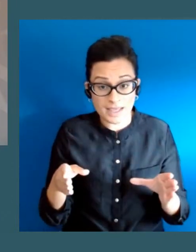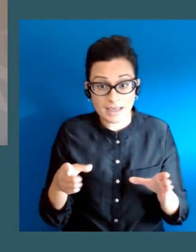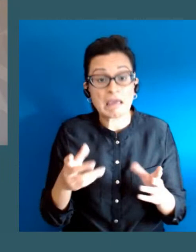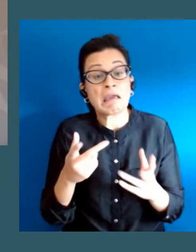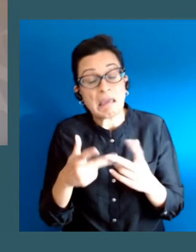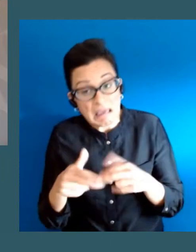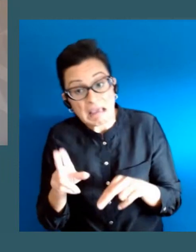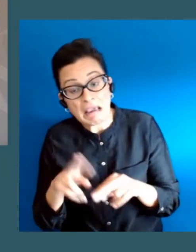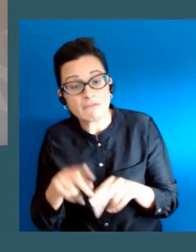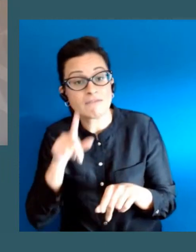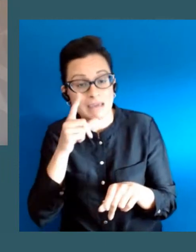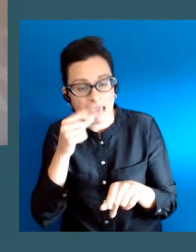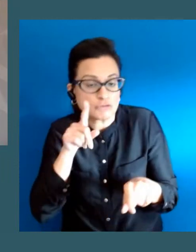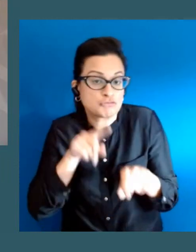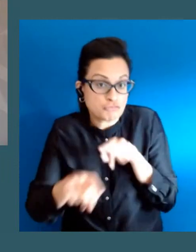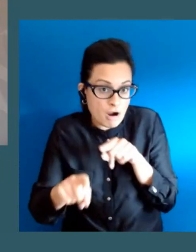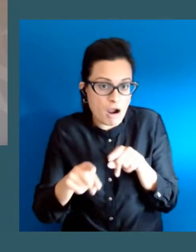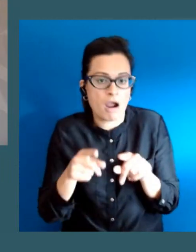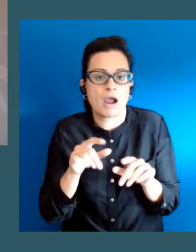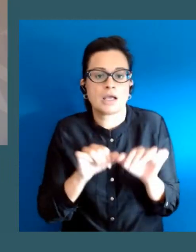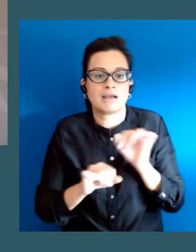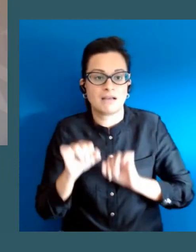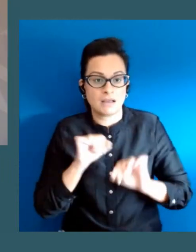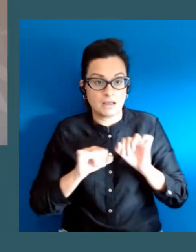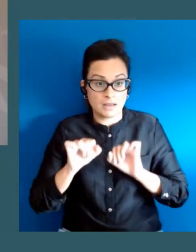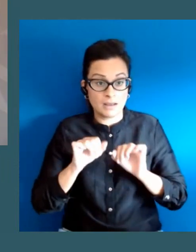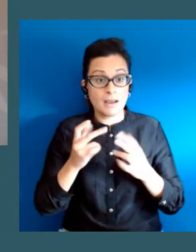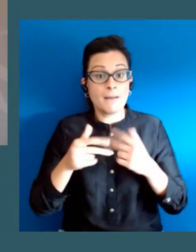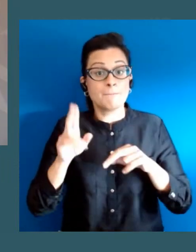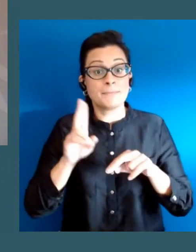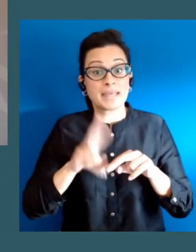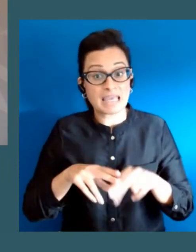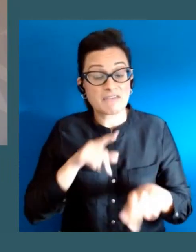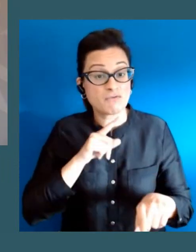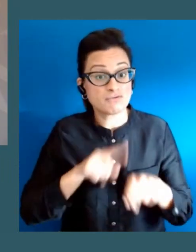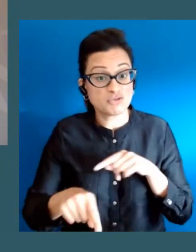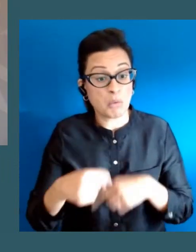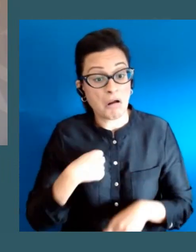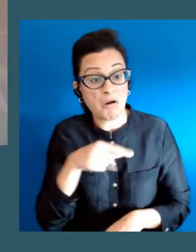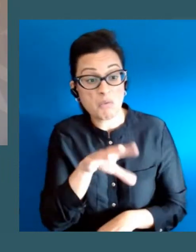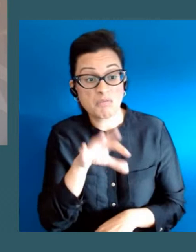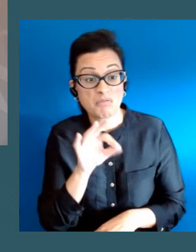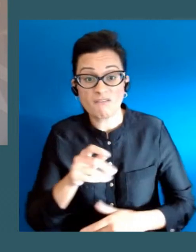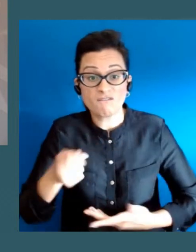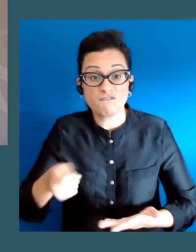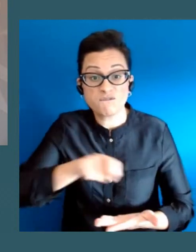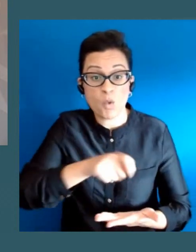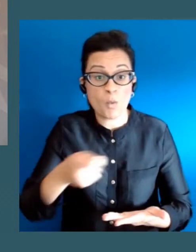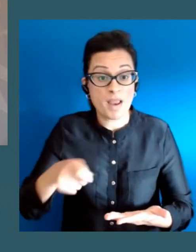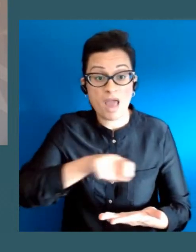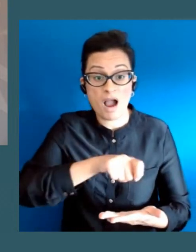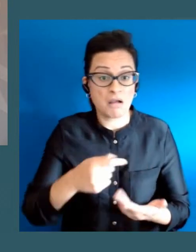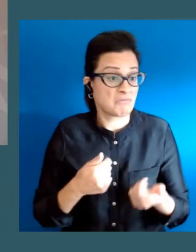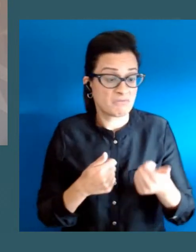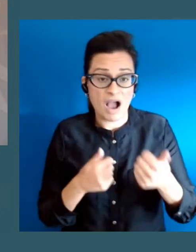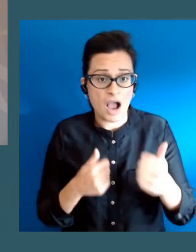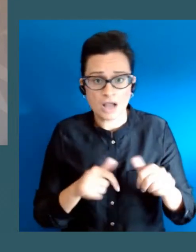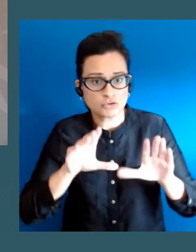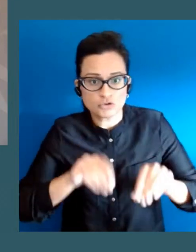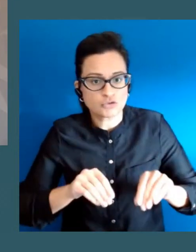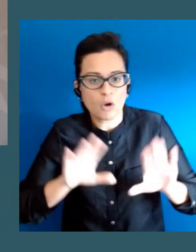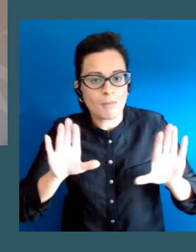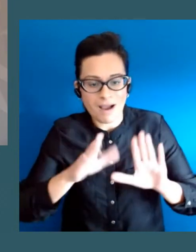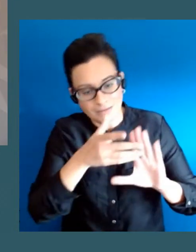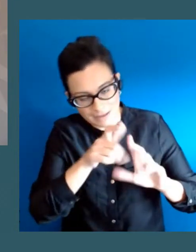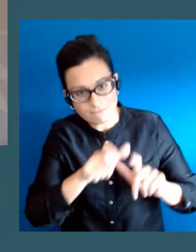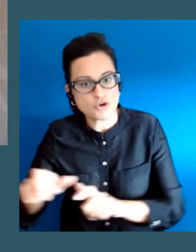And if you choose to formula feed the child, don't stop, if you like. So I think